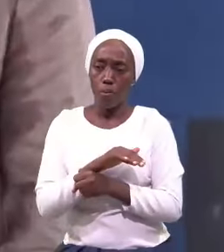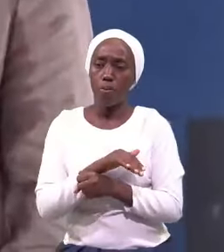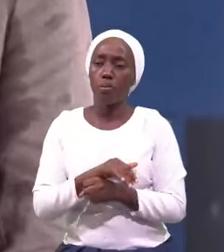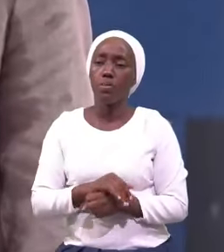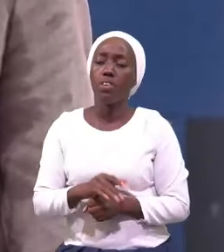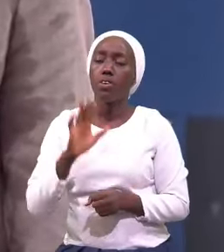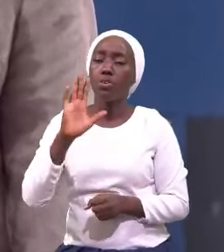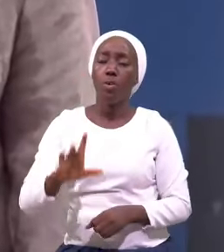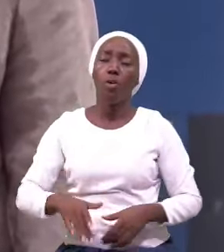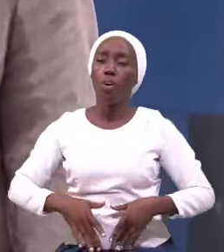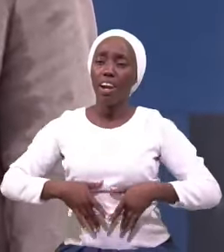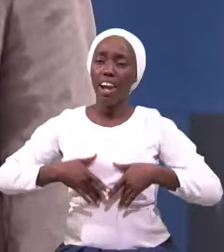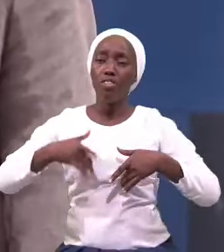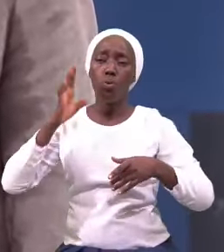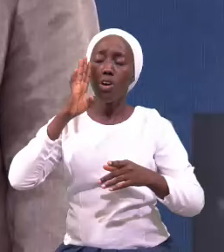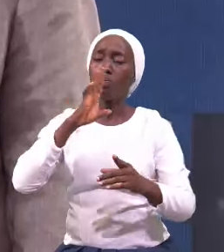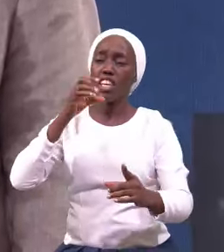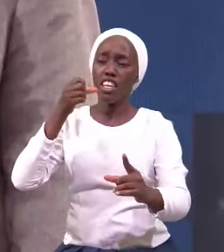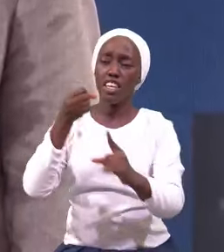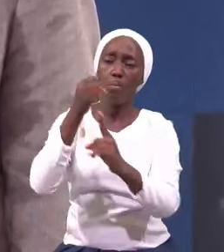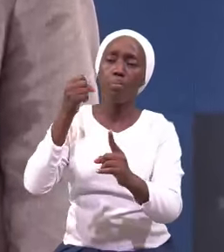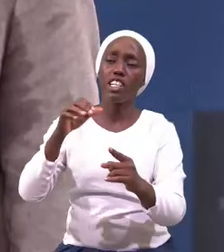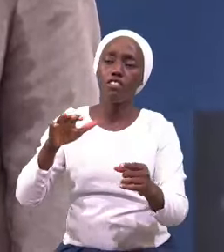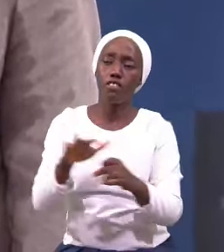Your life will be impactful.